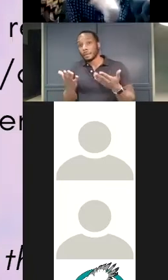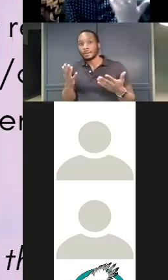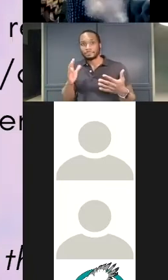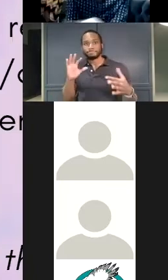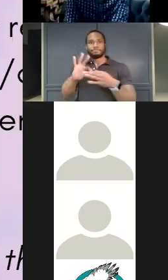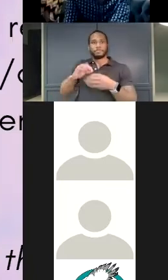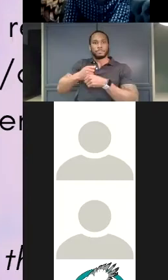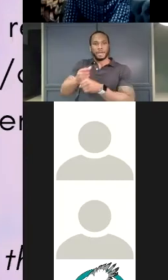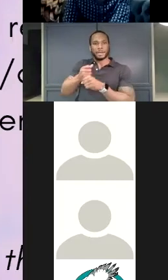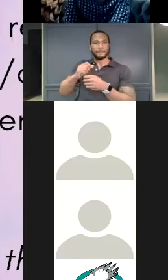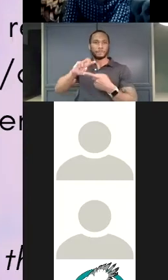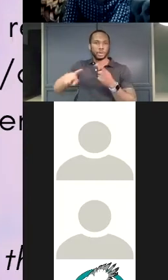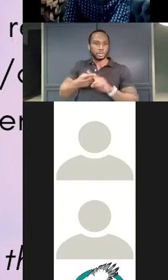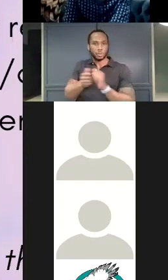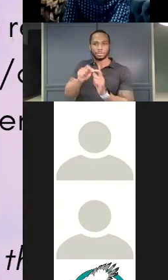those experiences